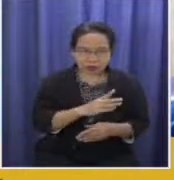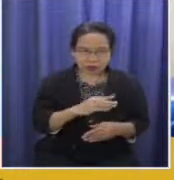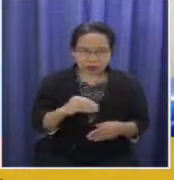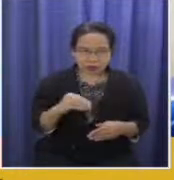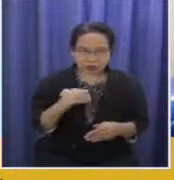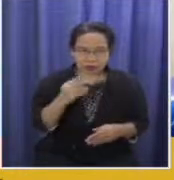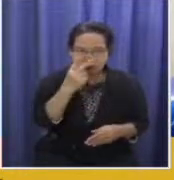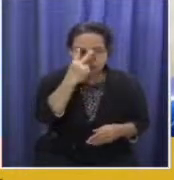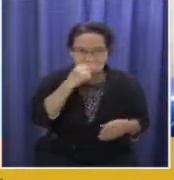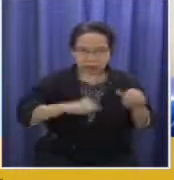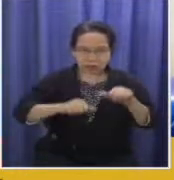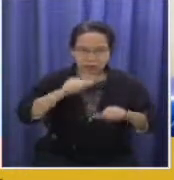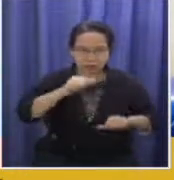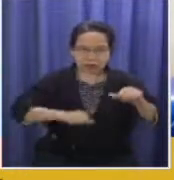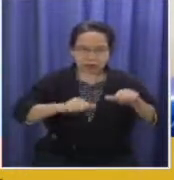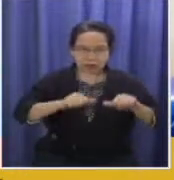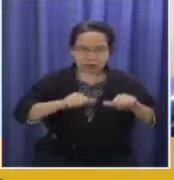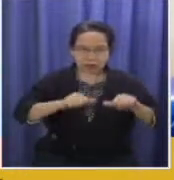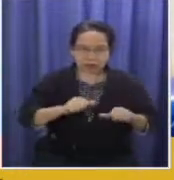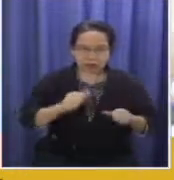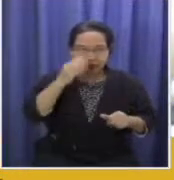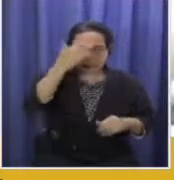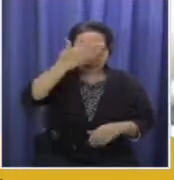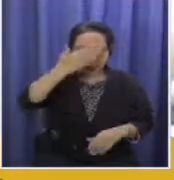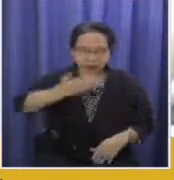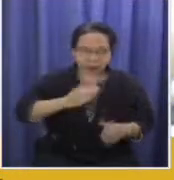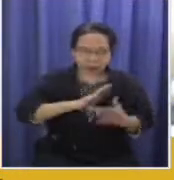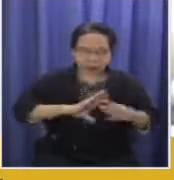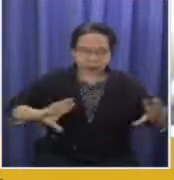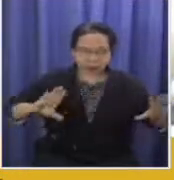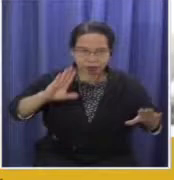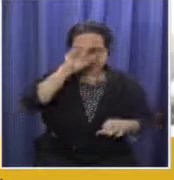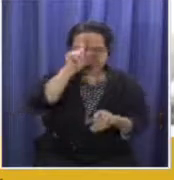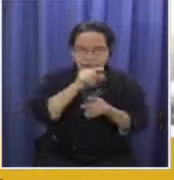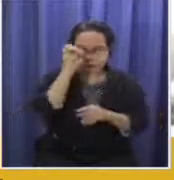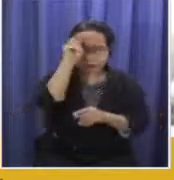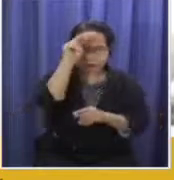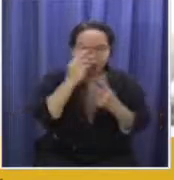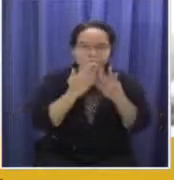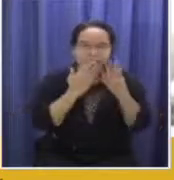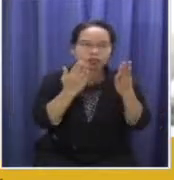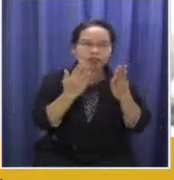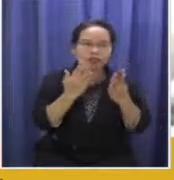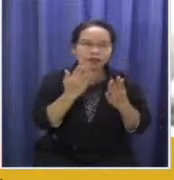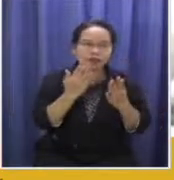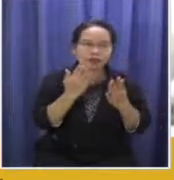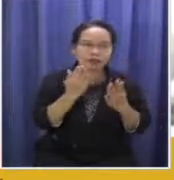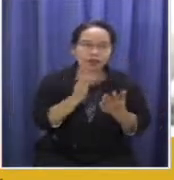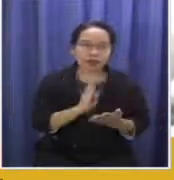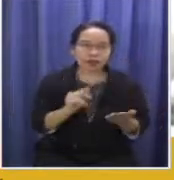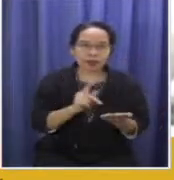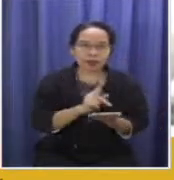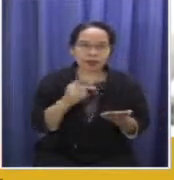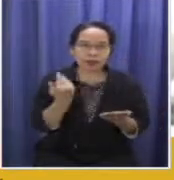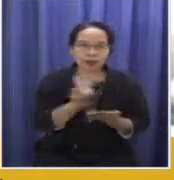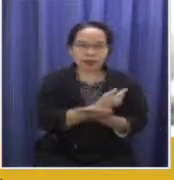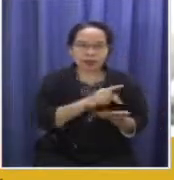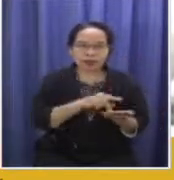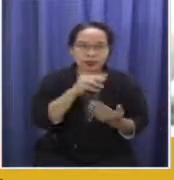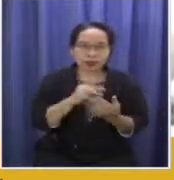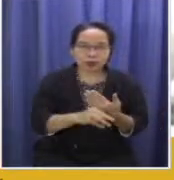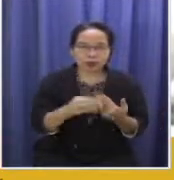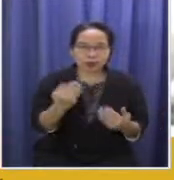doubt is. Greetings of peace, Brother Mohan. Thank you for being part of our